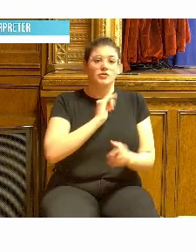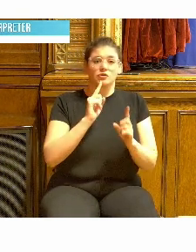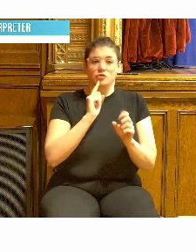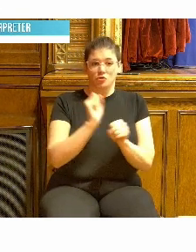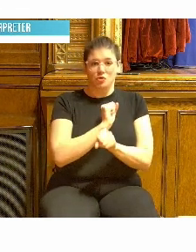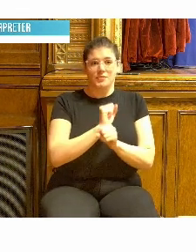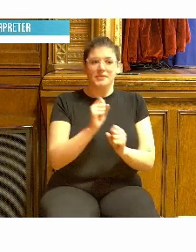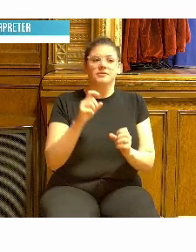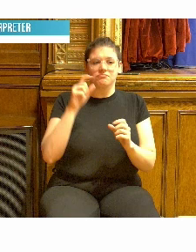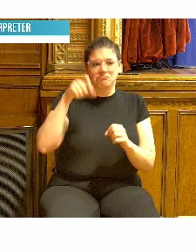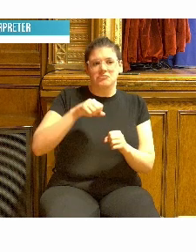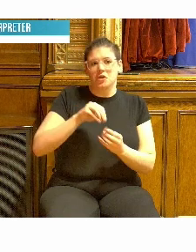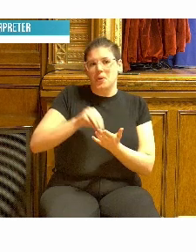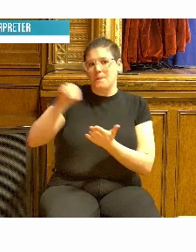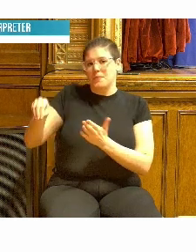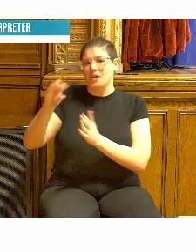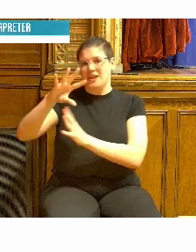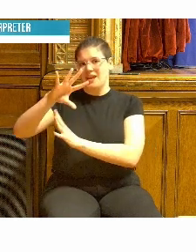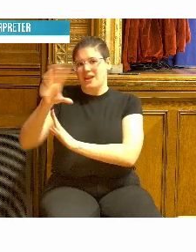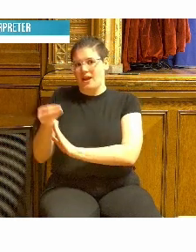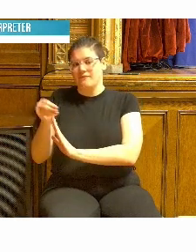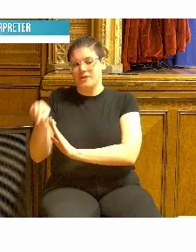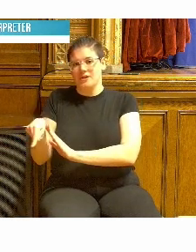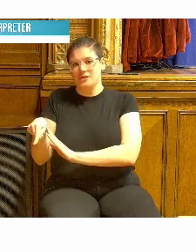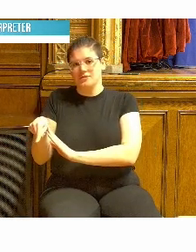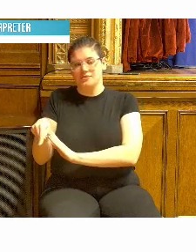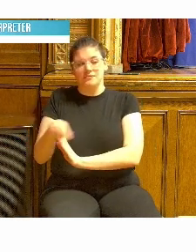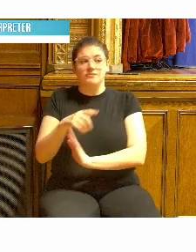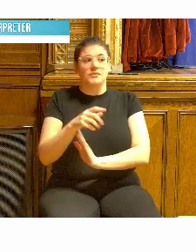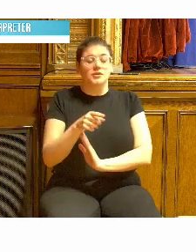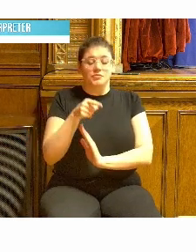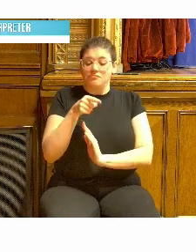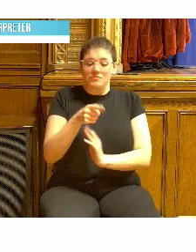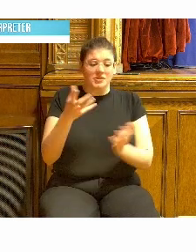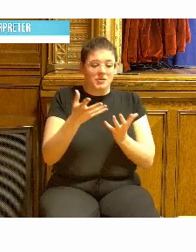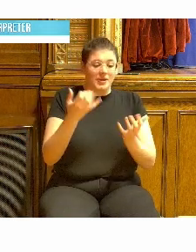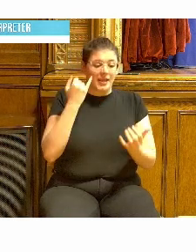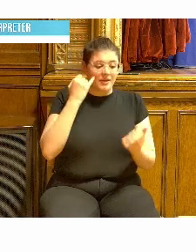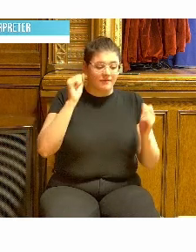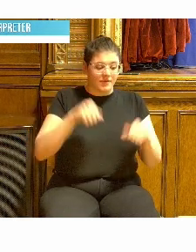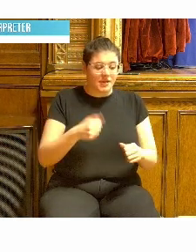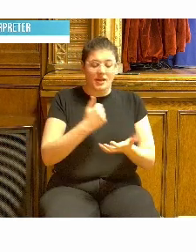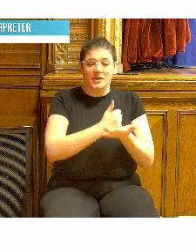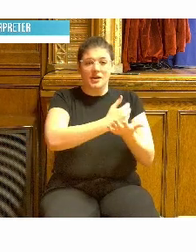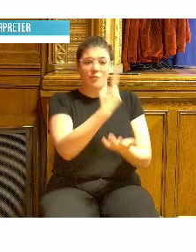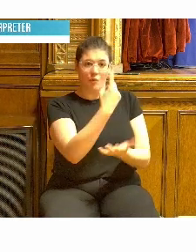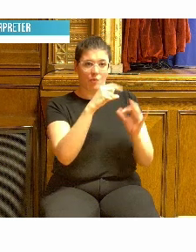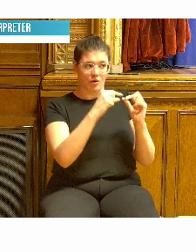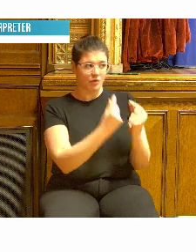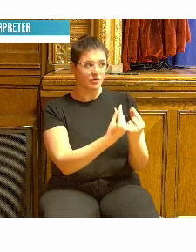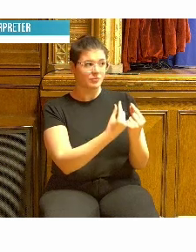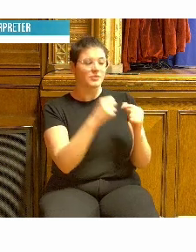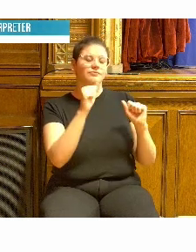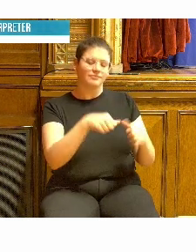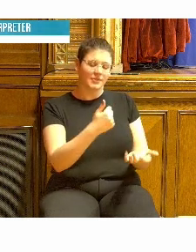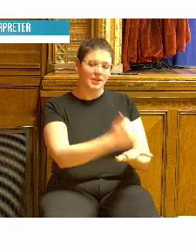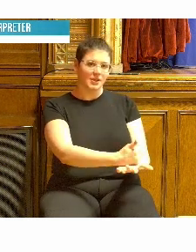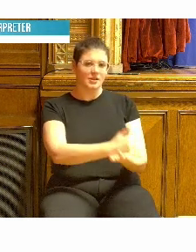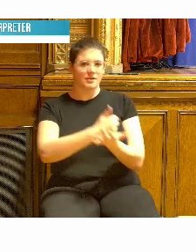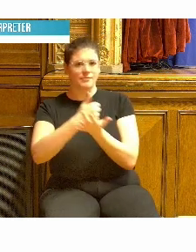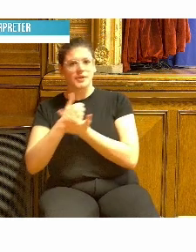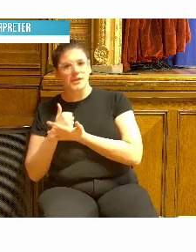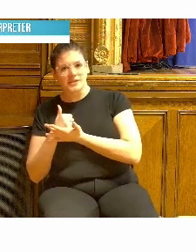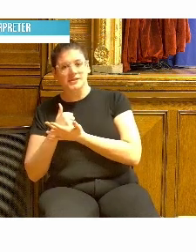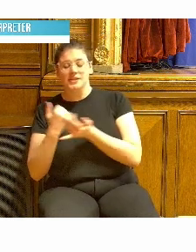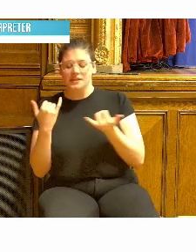this. But they said, okay, well, so this is what they can do. If they can do it for one group, they can do it for us. And now is the